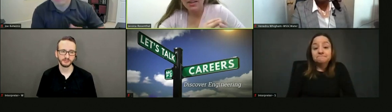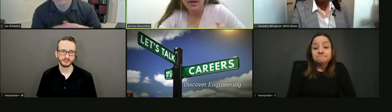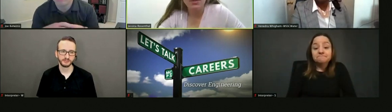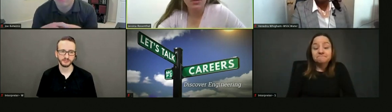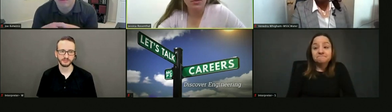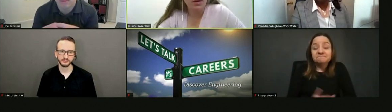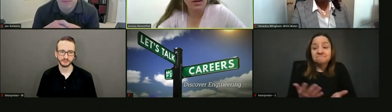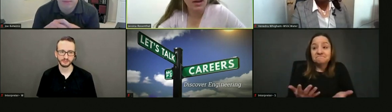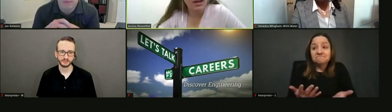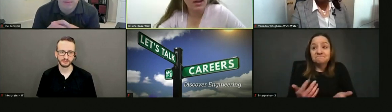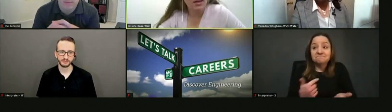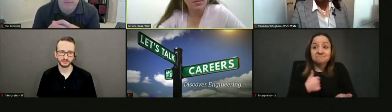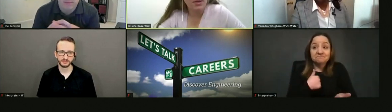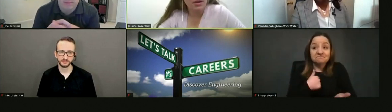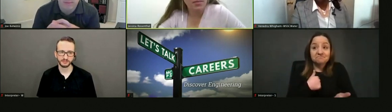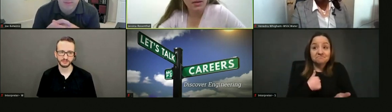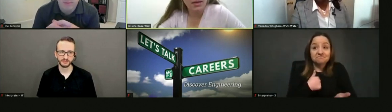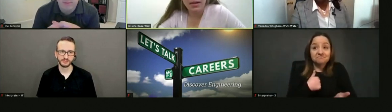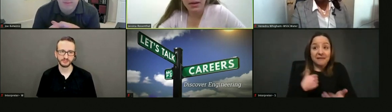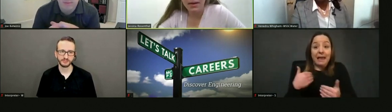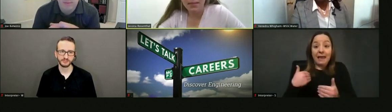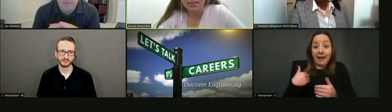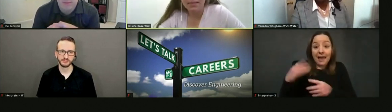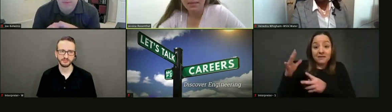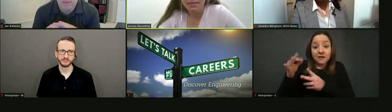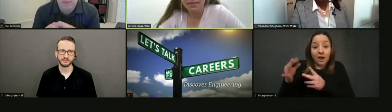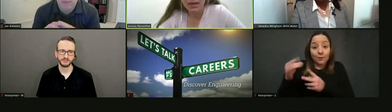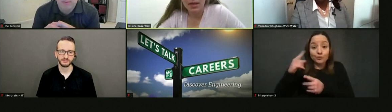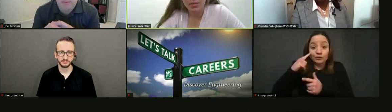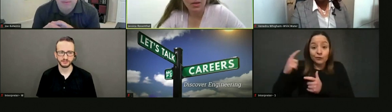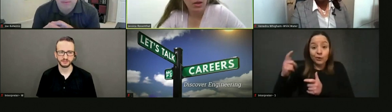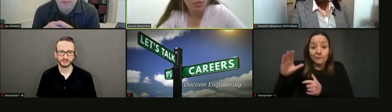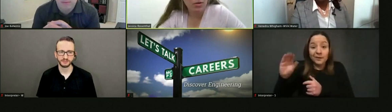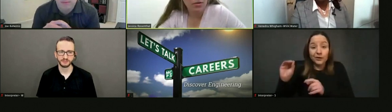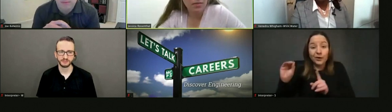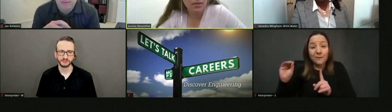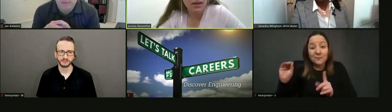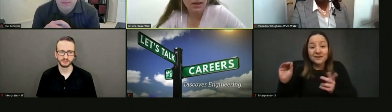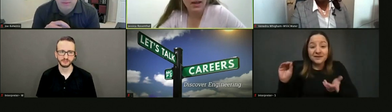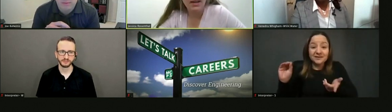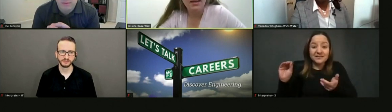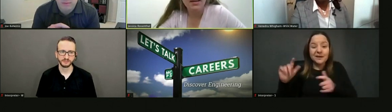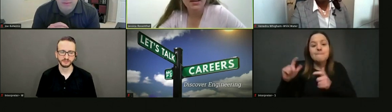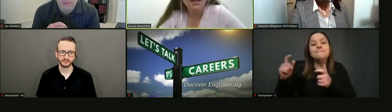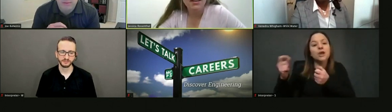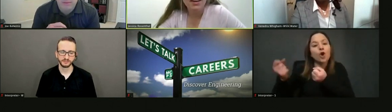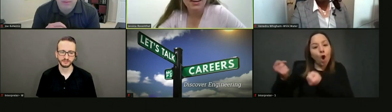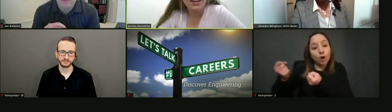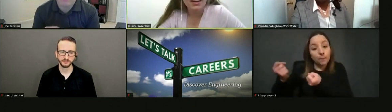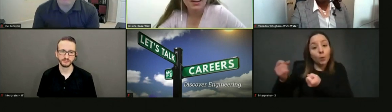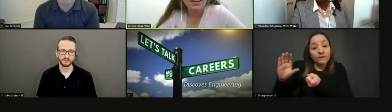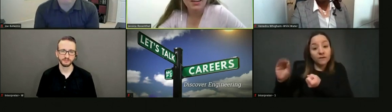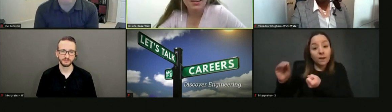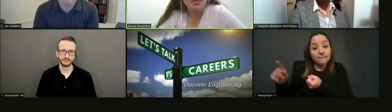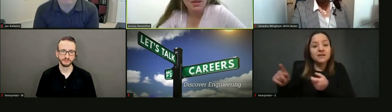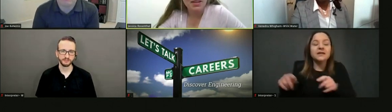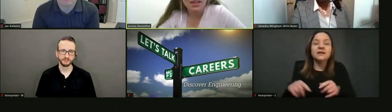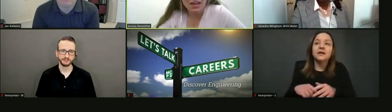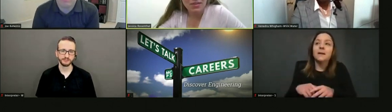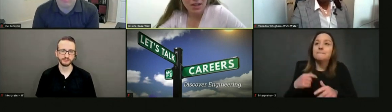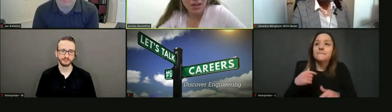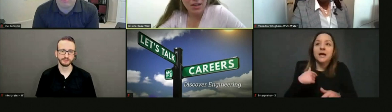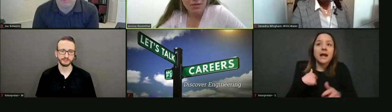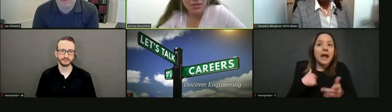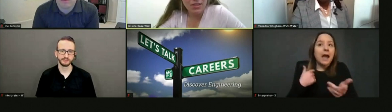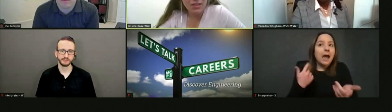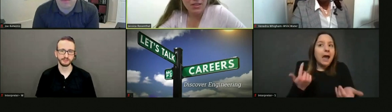So I kind of had the option to work at a bigger company, at a bigger automotive company. And I